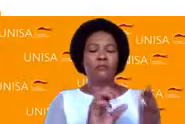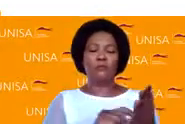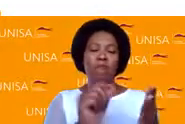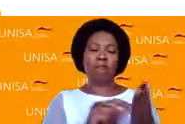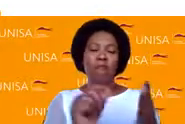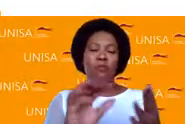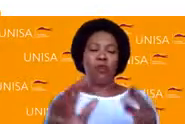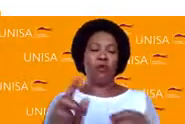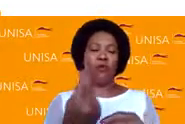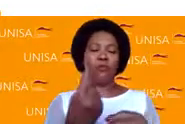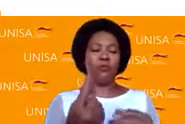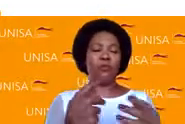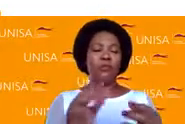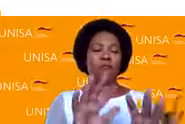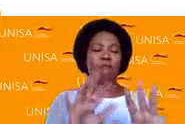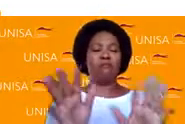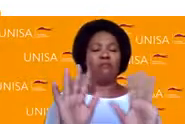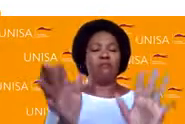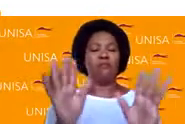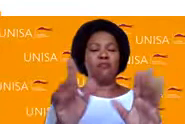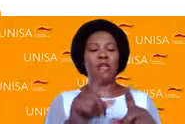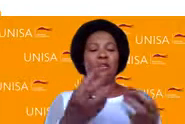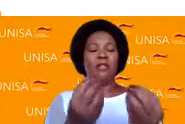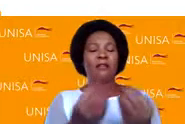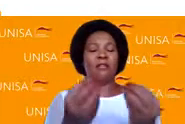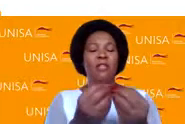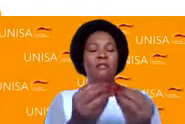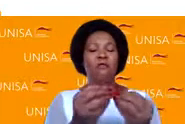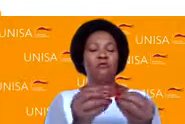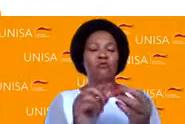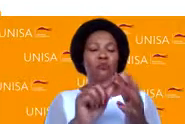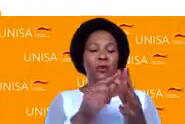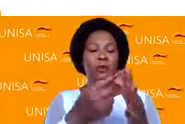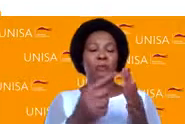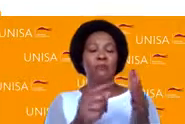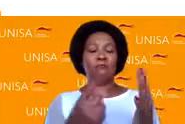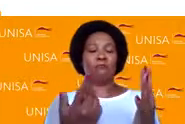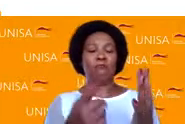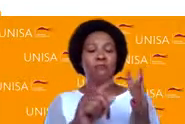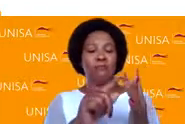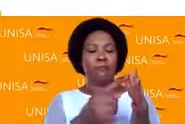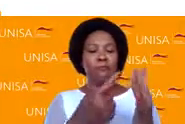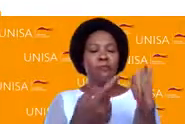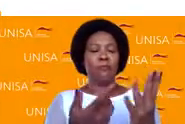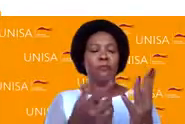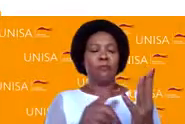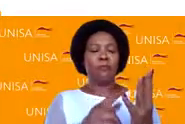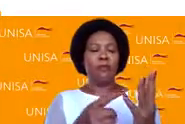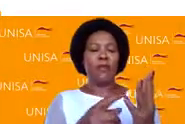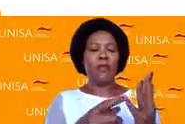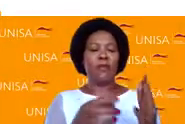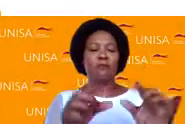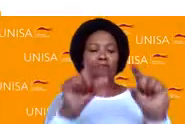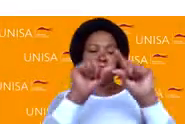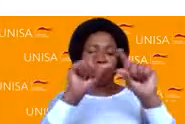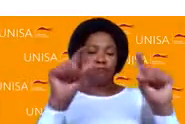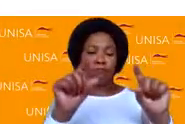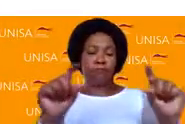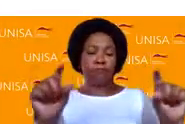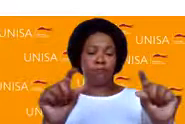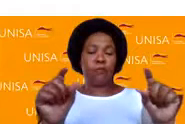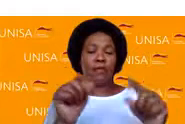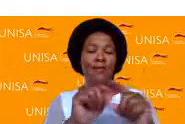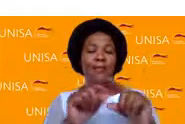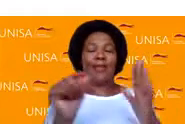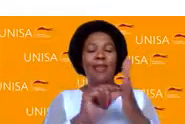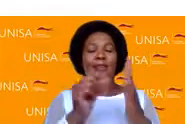if it's, for instance, something that you need to bullet, then you can always use the bulleting options that's available in this text editor